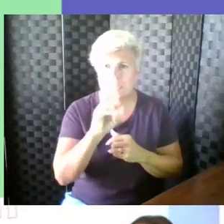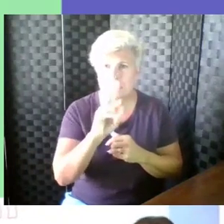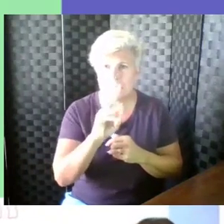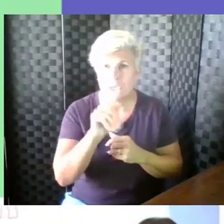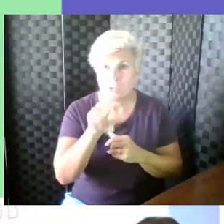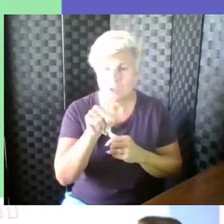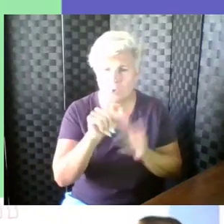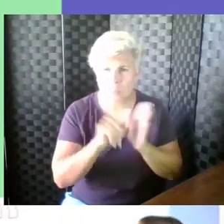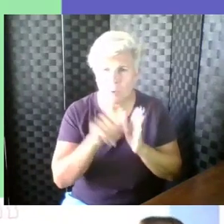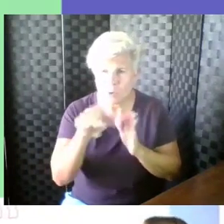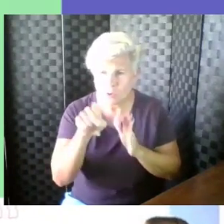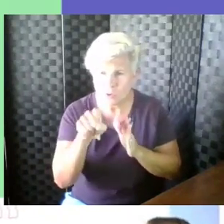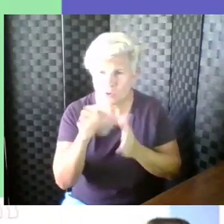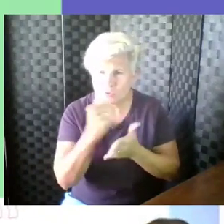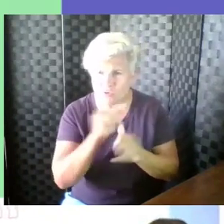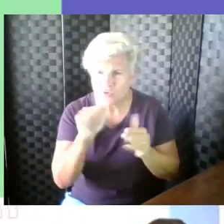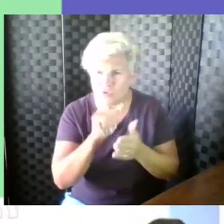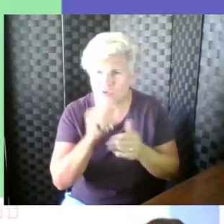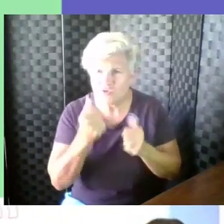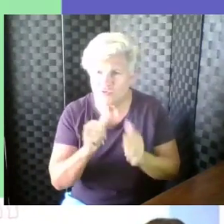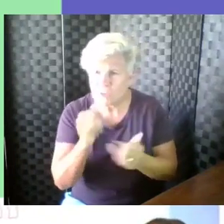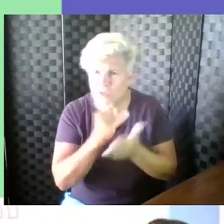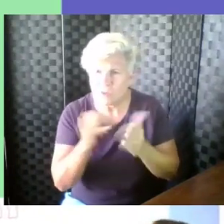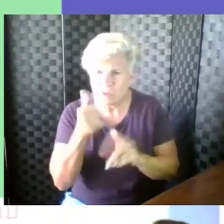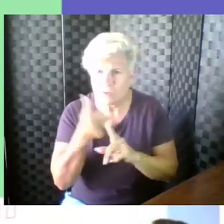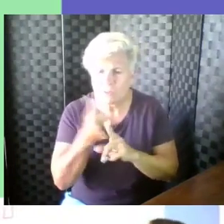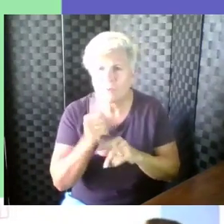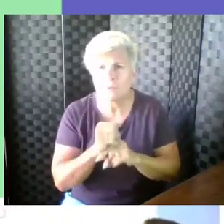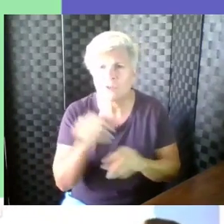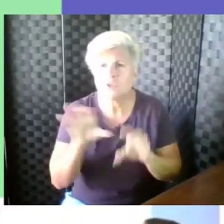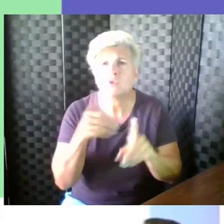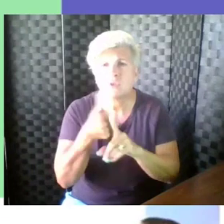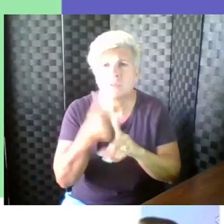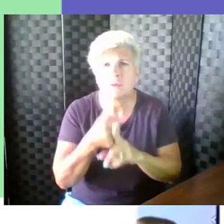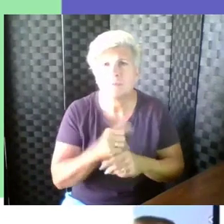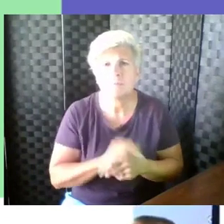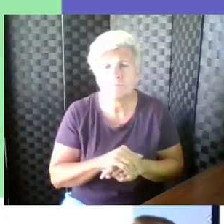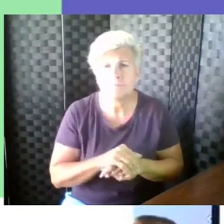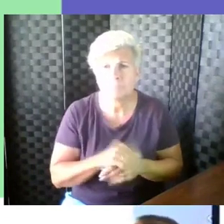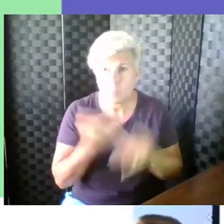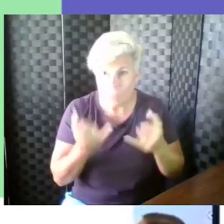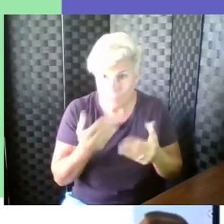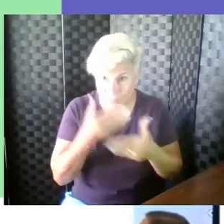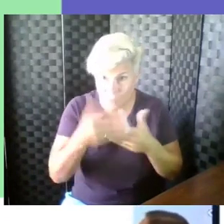I'm going to give you a moment. I want you to try this one, and then I'm going to show you. Let's see if you can do it on your own. Take just a moment.